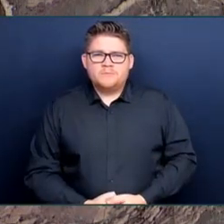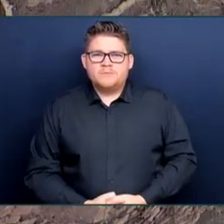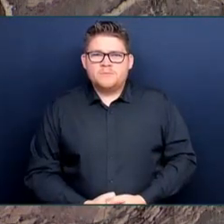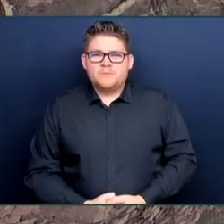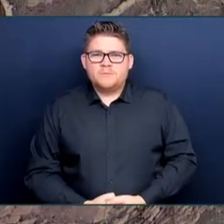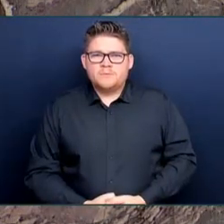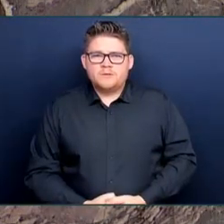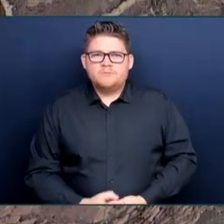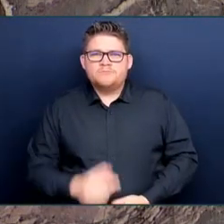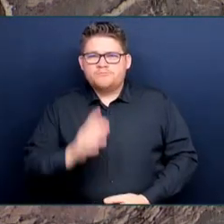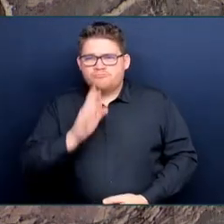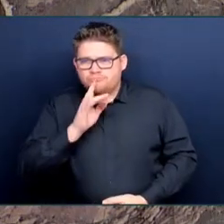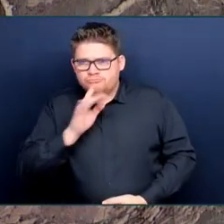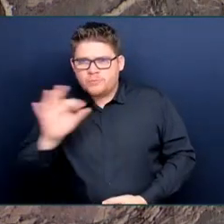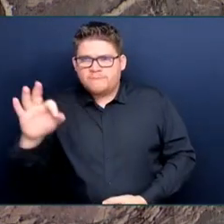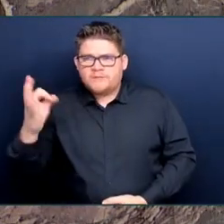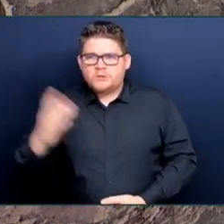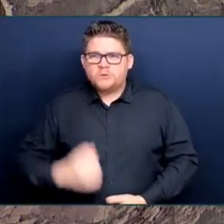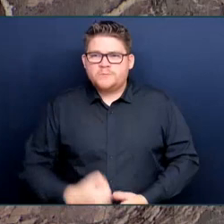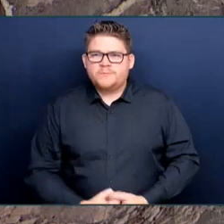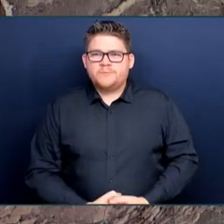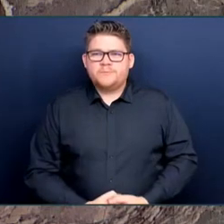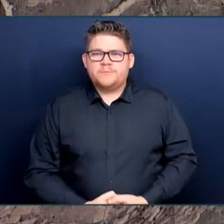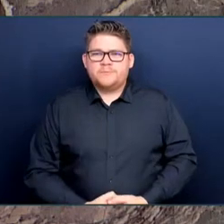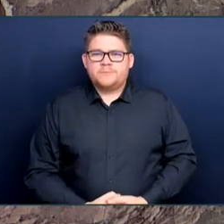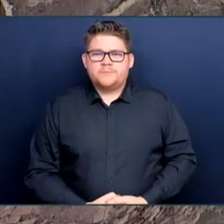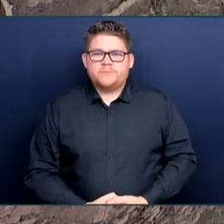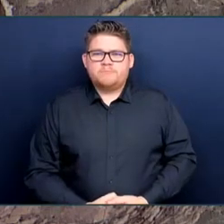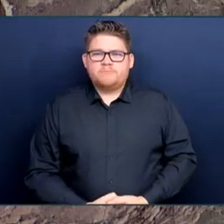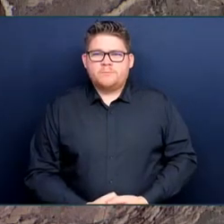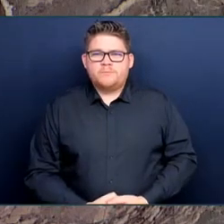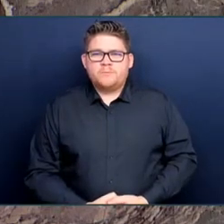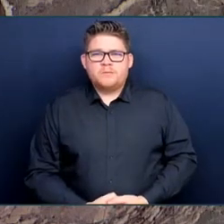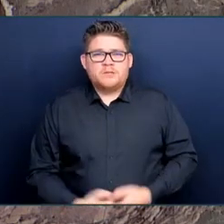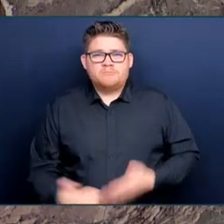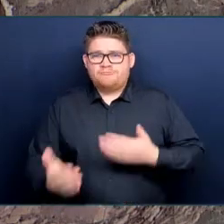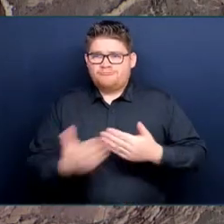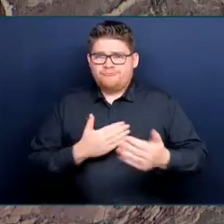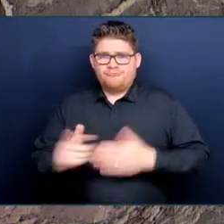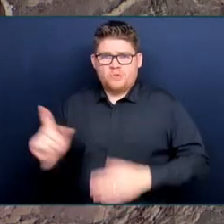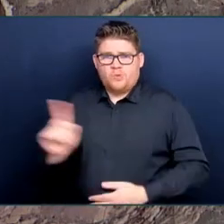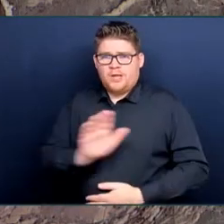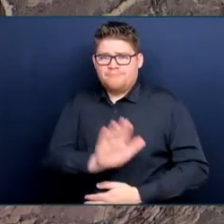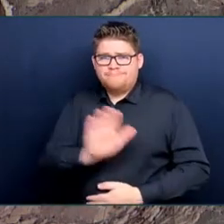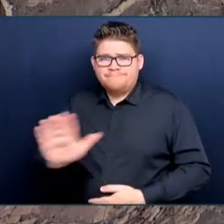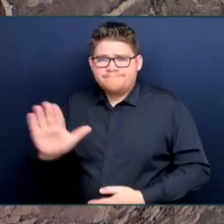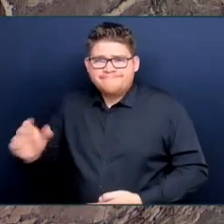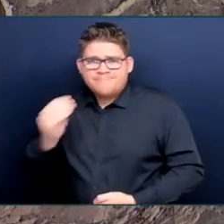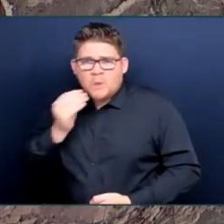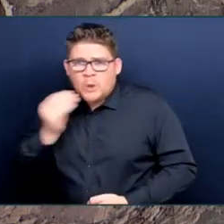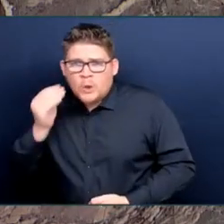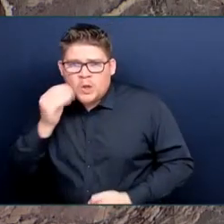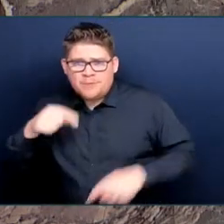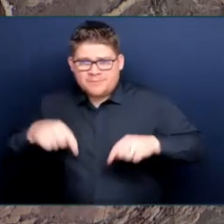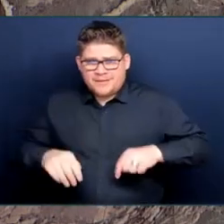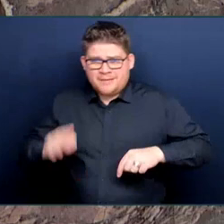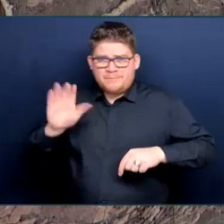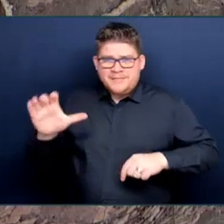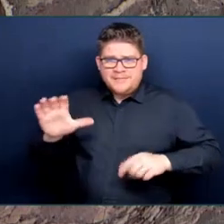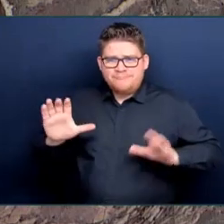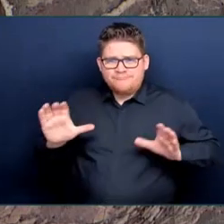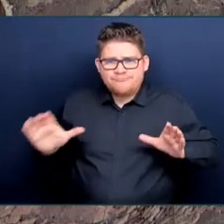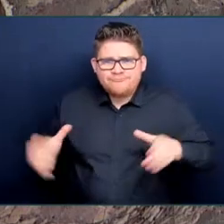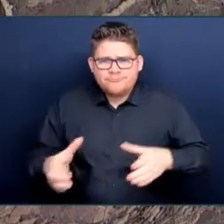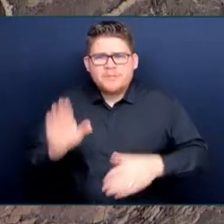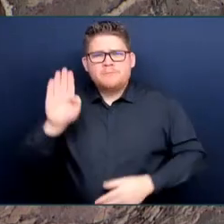in the British No matter where they come from or where they live in this province, the BC Francophone community is a beautiful mosaic of cultures,